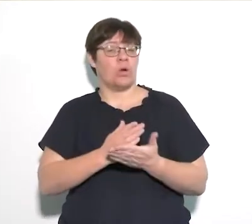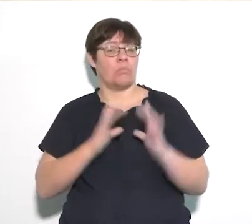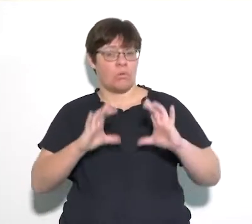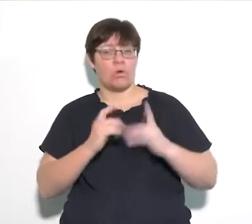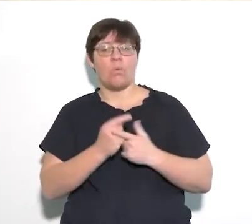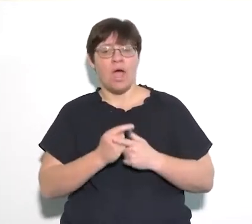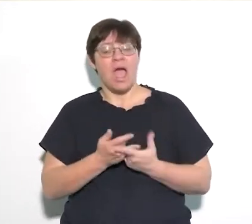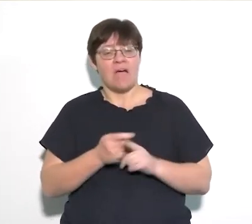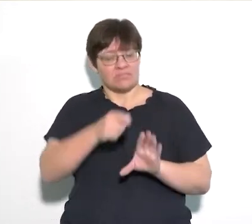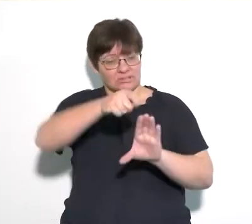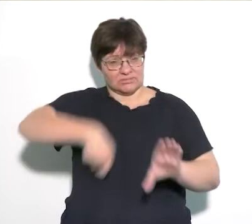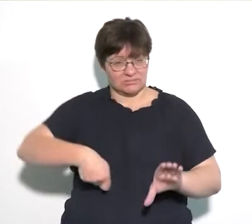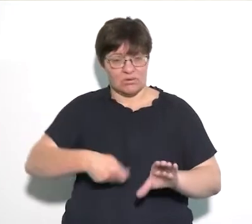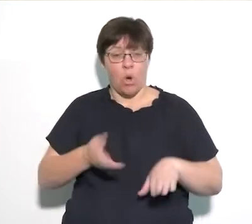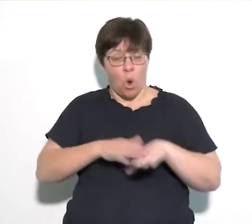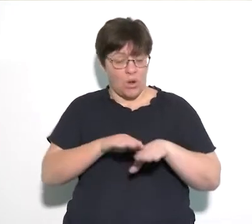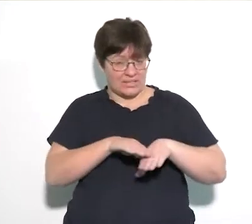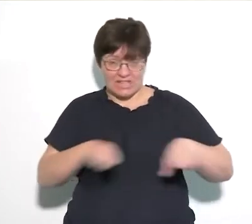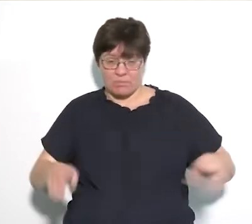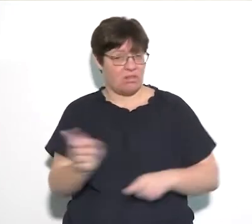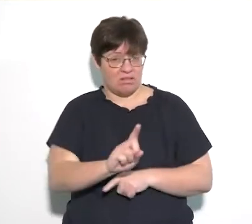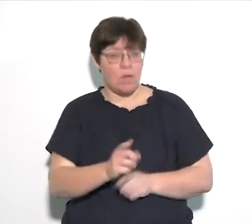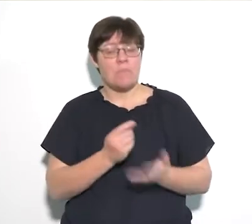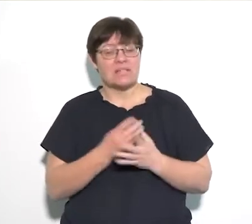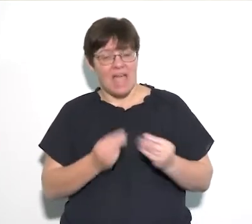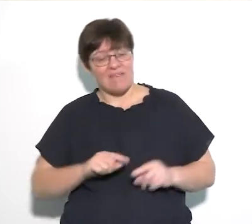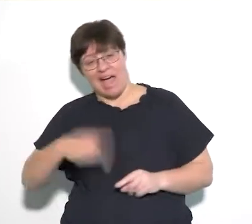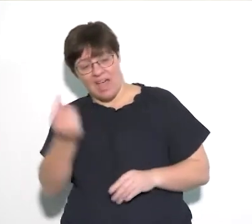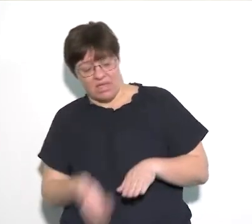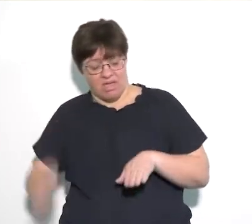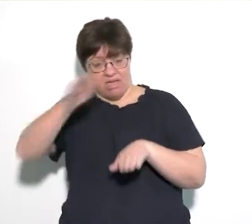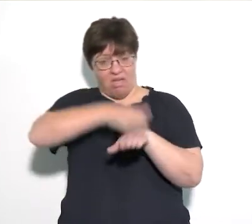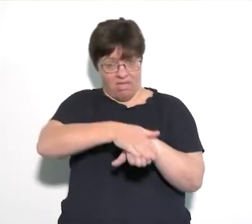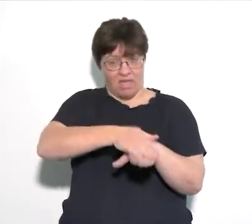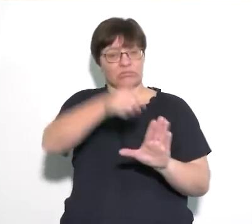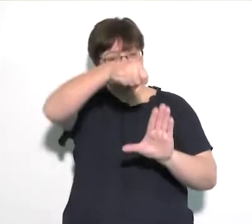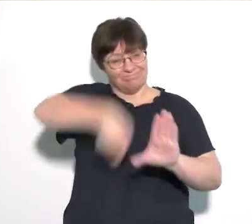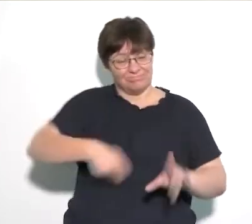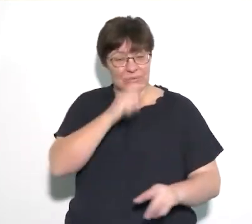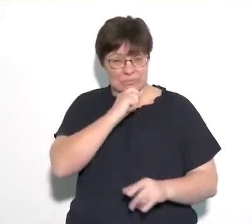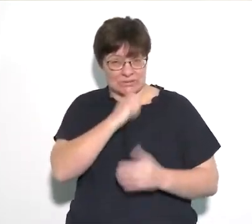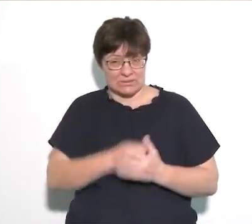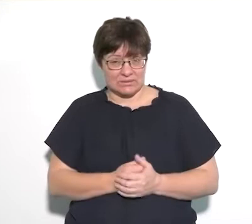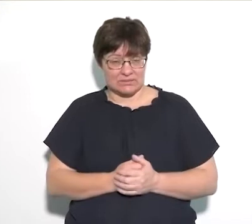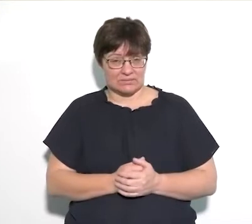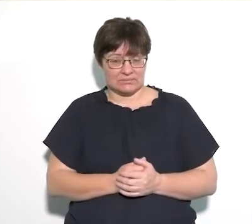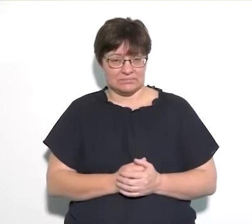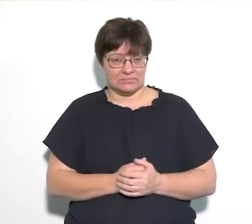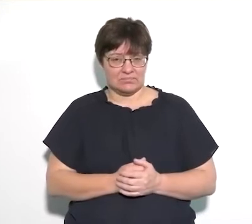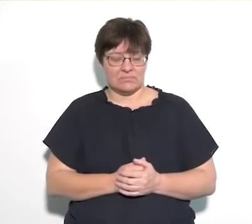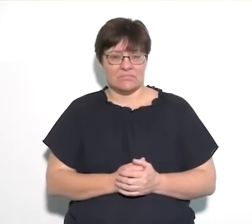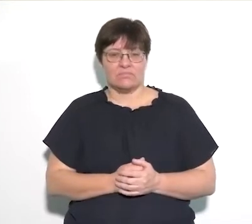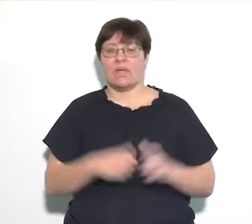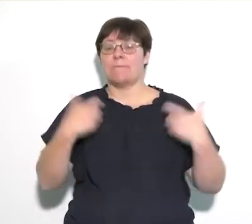I'm using a craft knife, and you shouldn't use a craft knife on any surface without something in between. I'm using a set